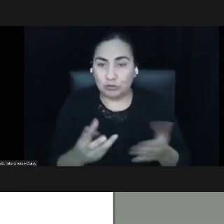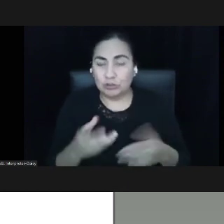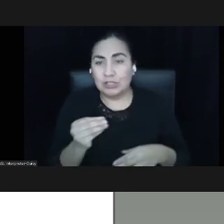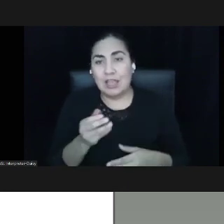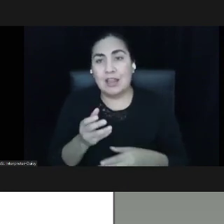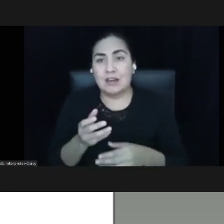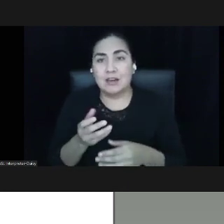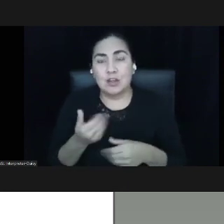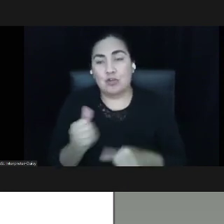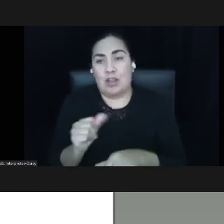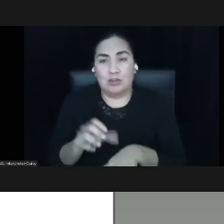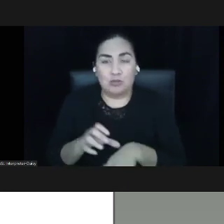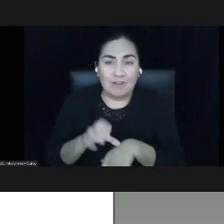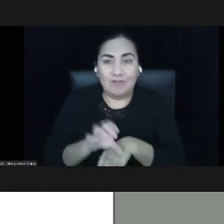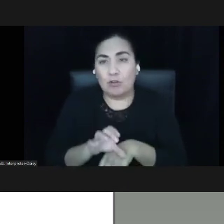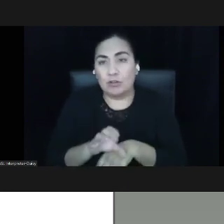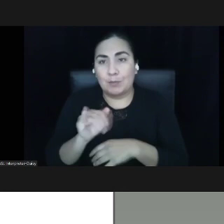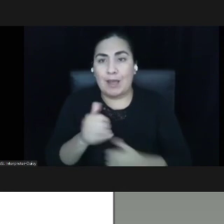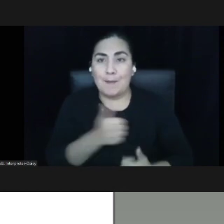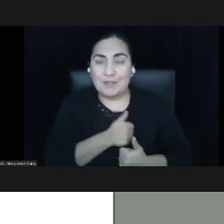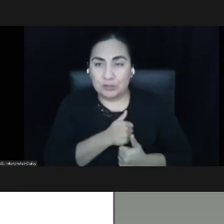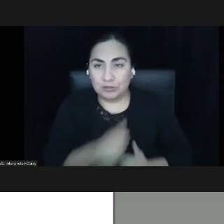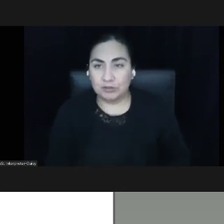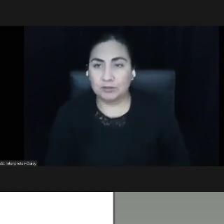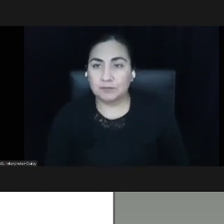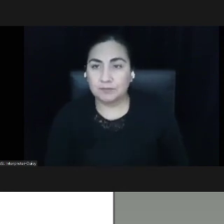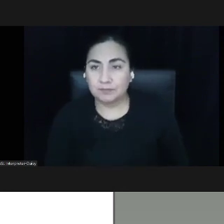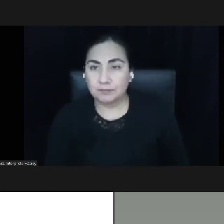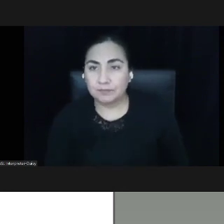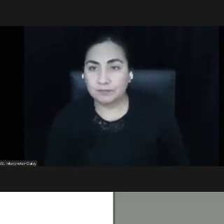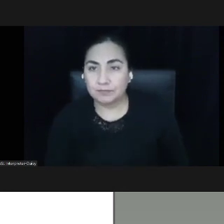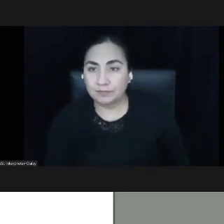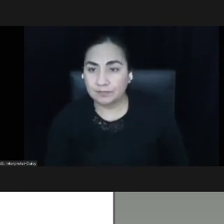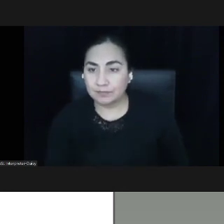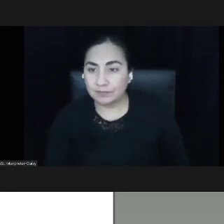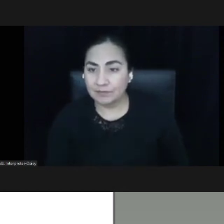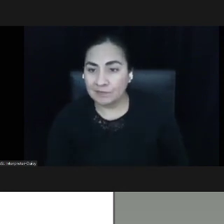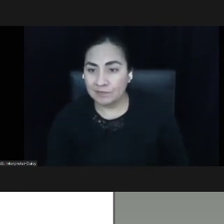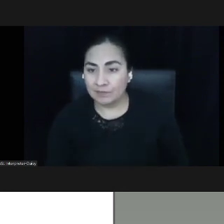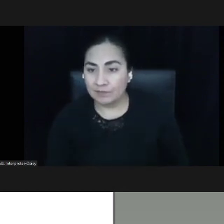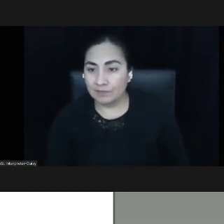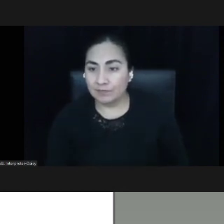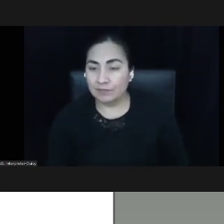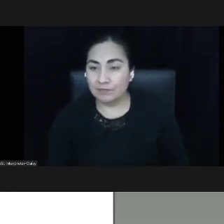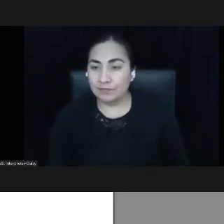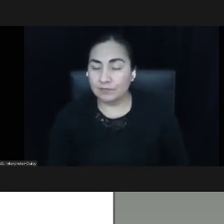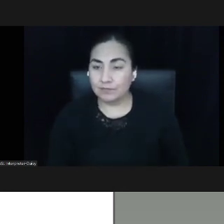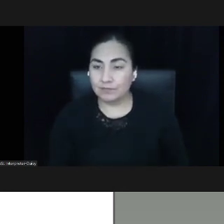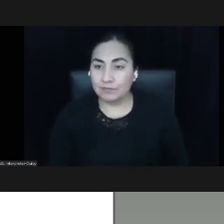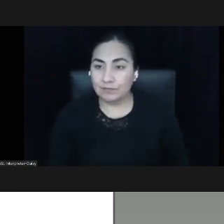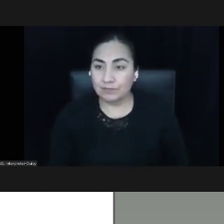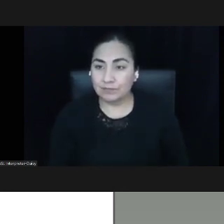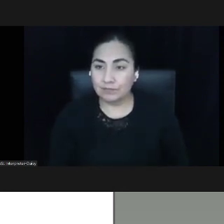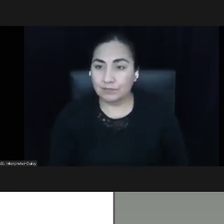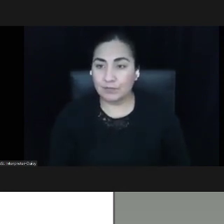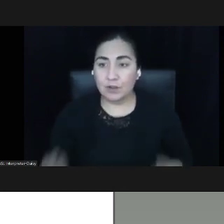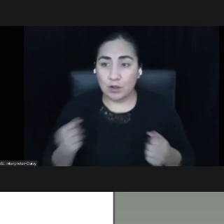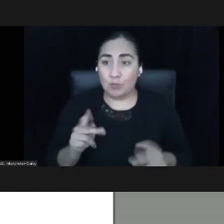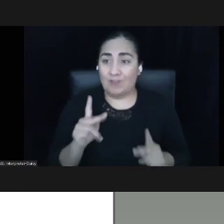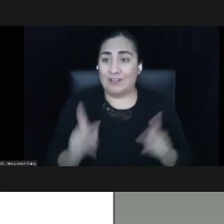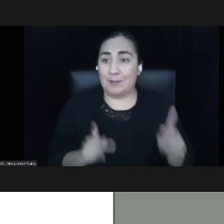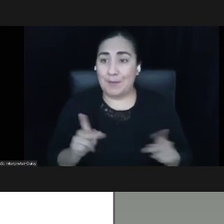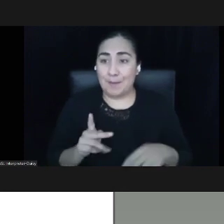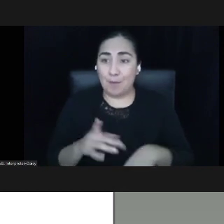Just Transition then is for us to begin to hospice this economy while building the one on the right, which privileges people and planet